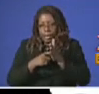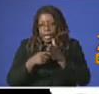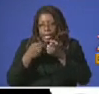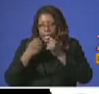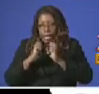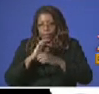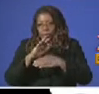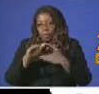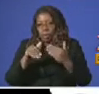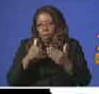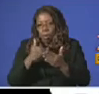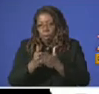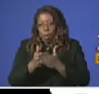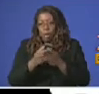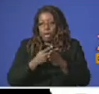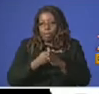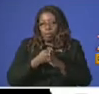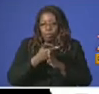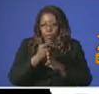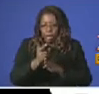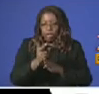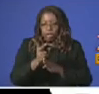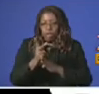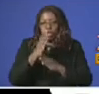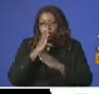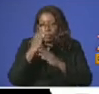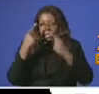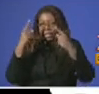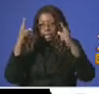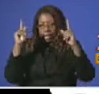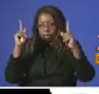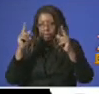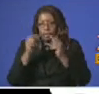all our entire accounting profession in order to be successful.